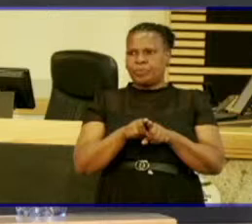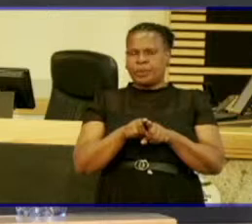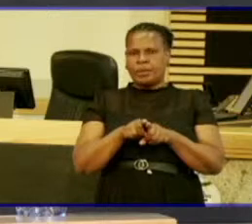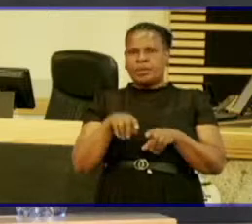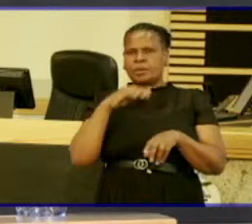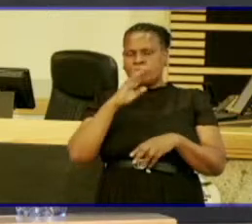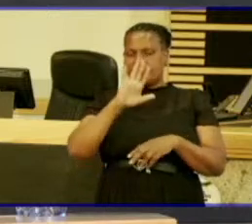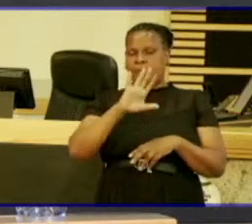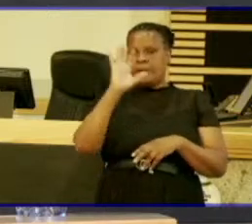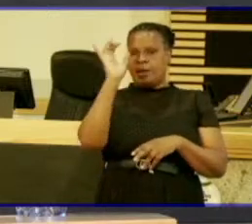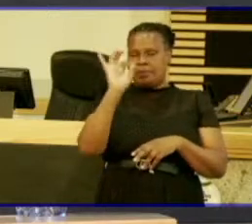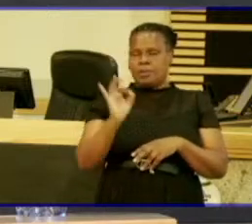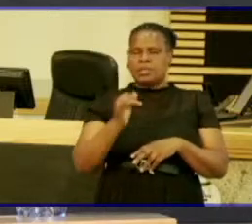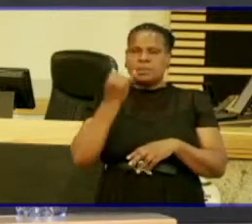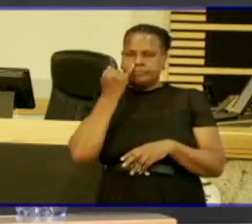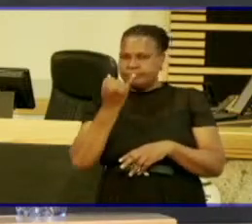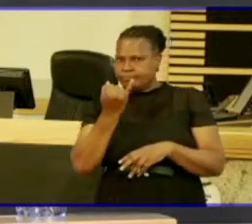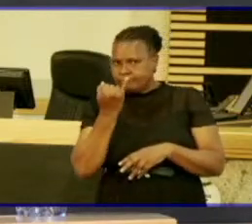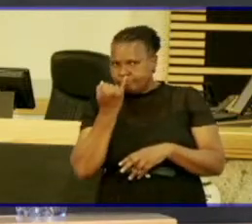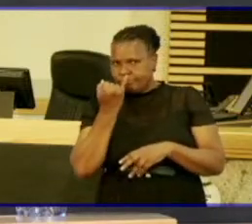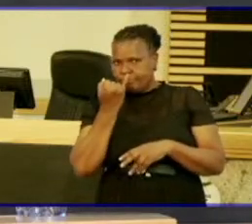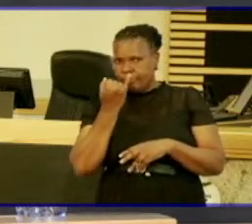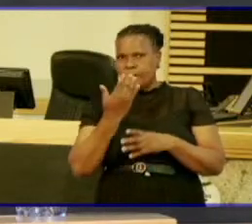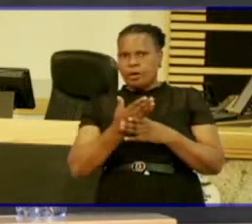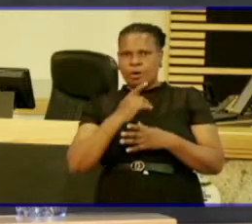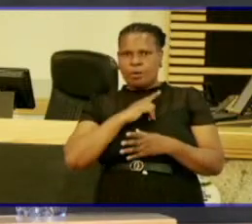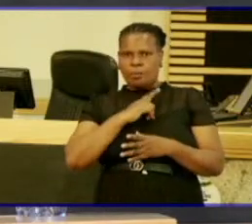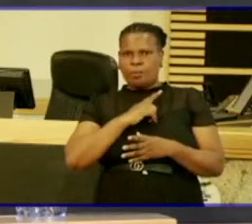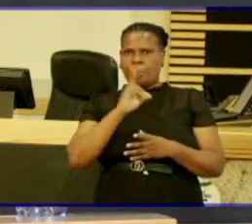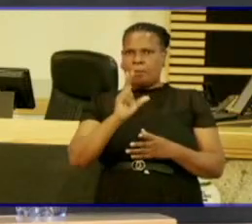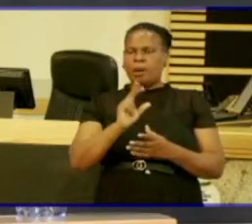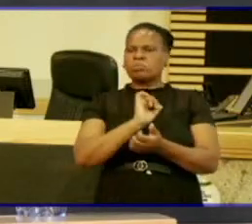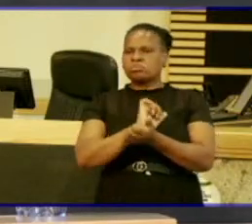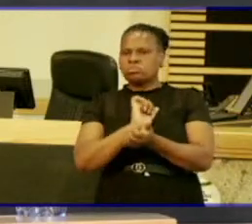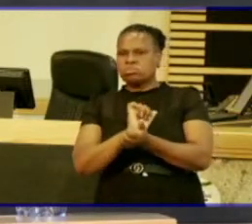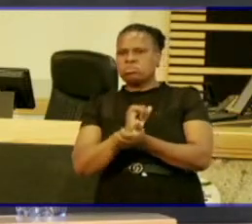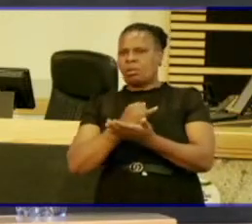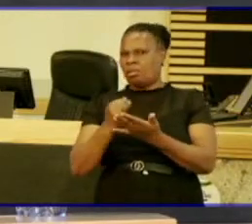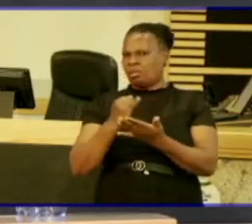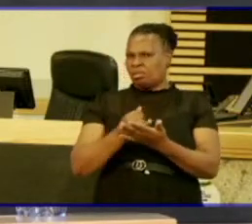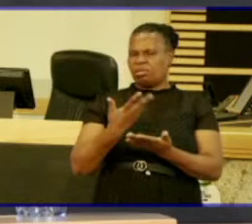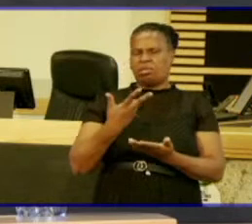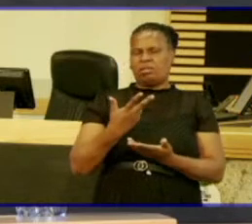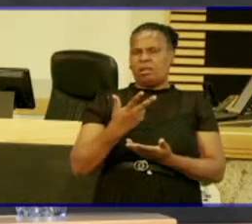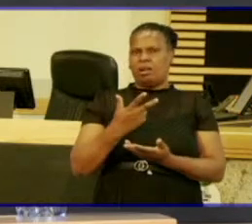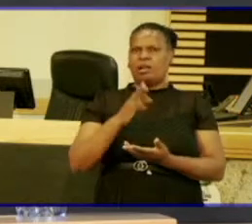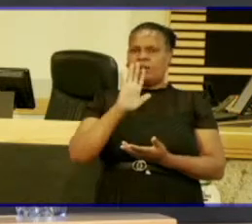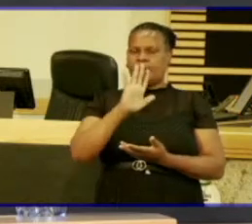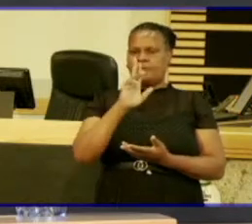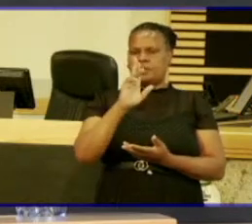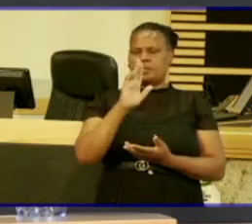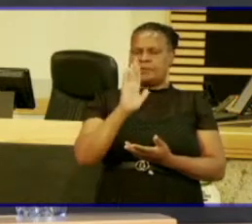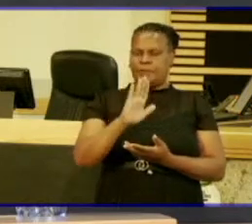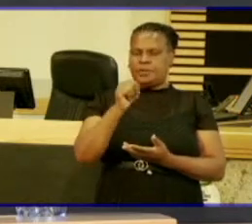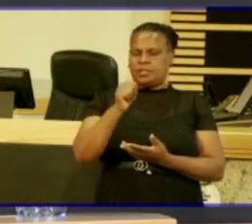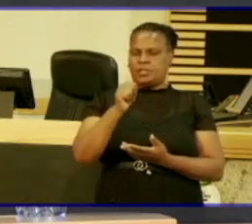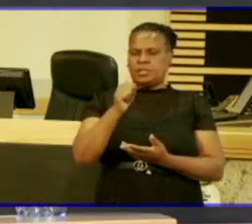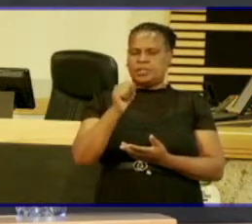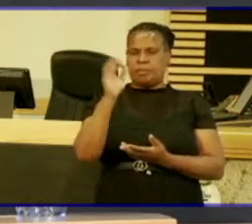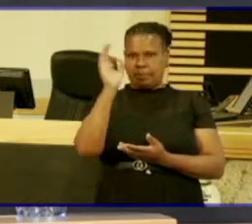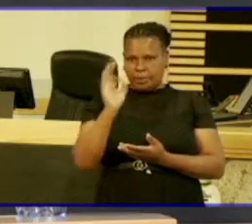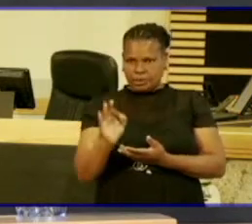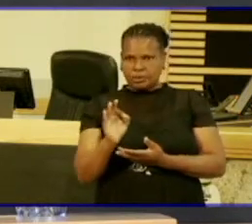or drugs by 58%, and sexual offenses by 56%. However, non-residential burglaries increased by